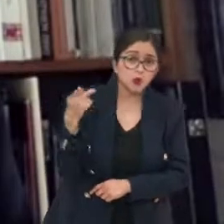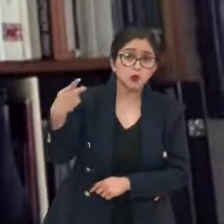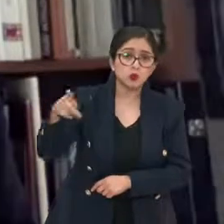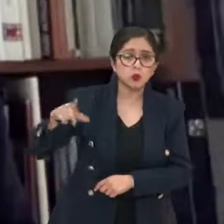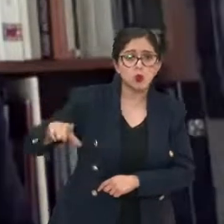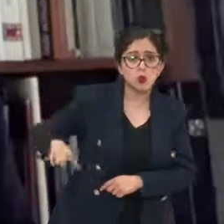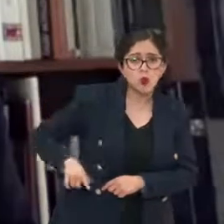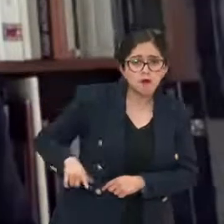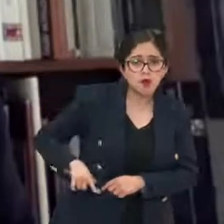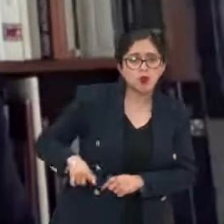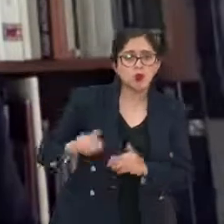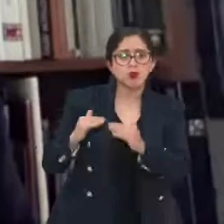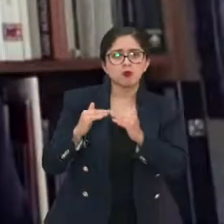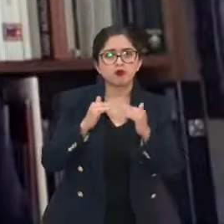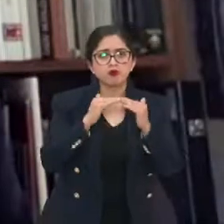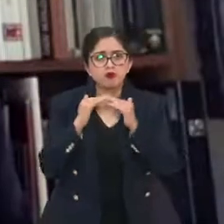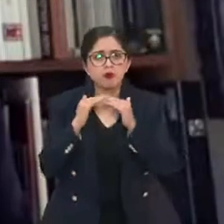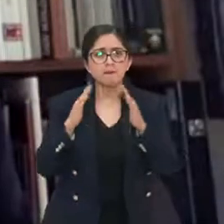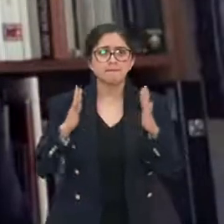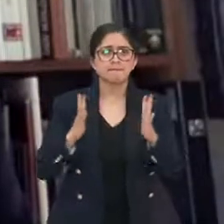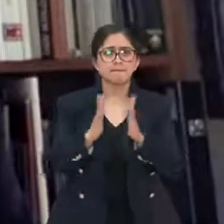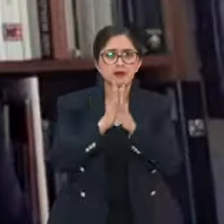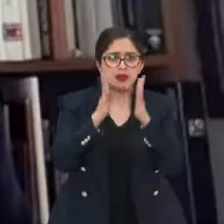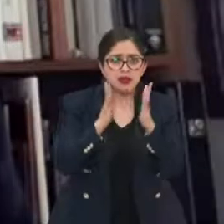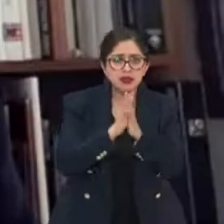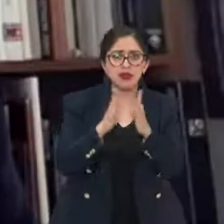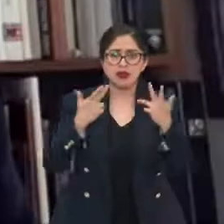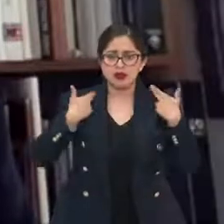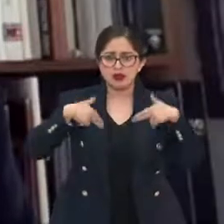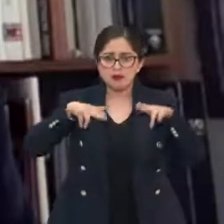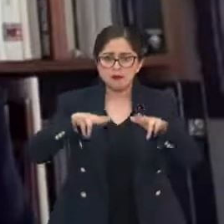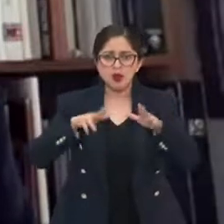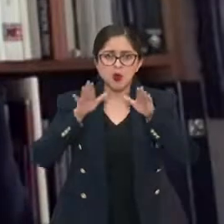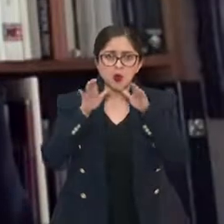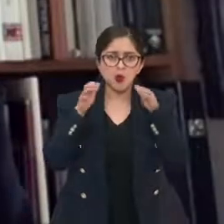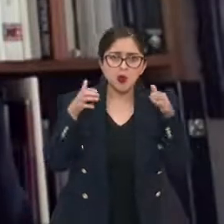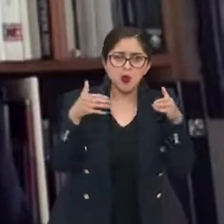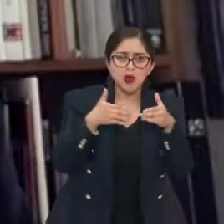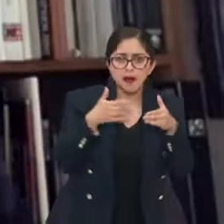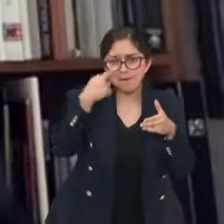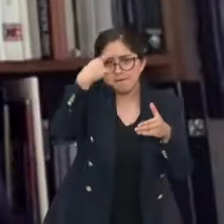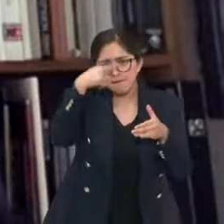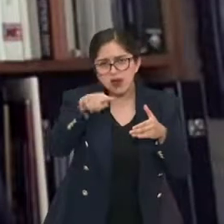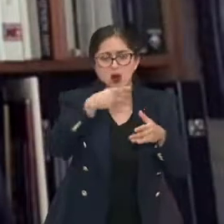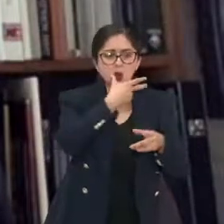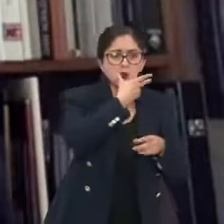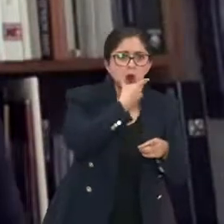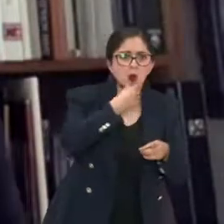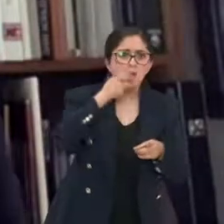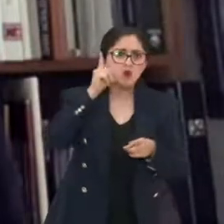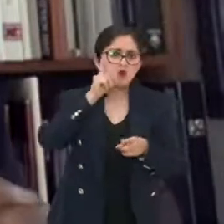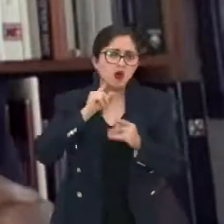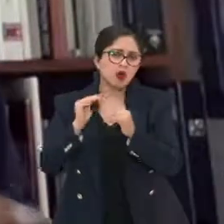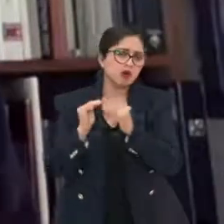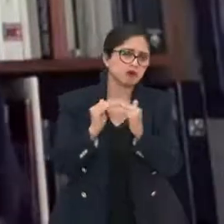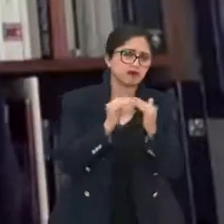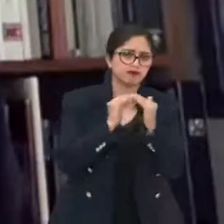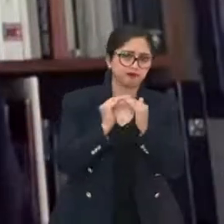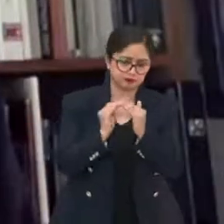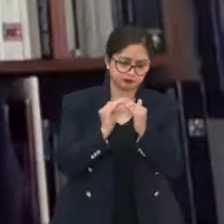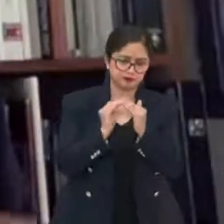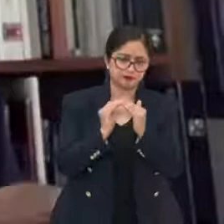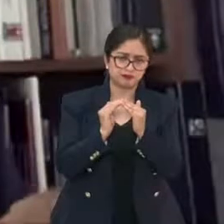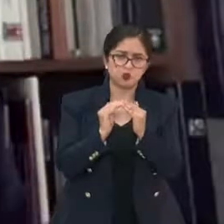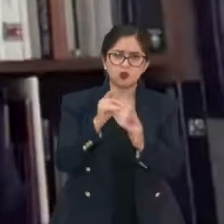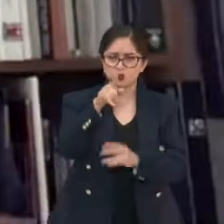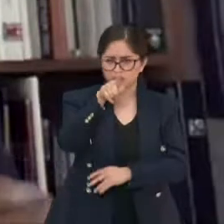of Bolivia, is adopting the participative, communitary form of